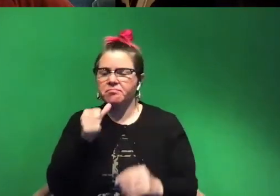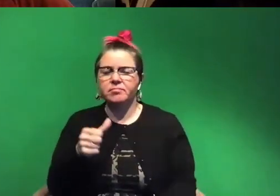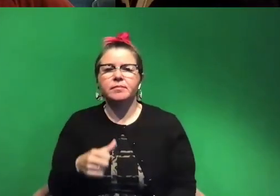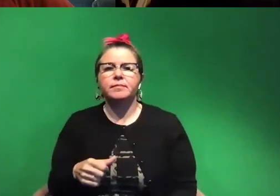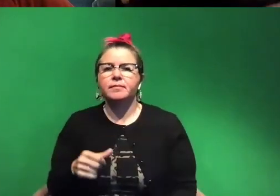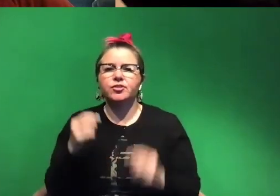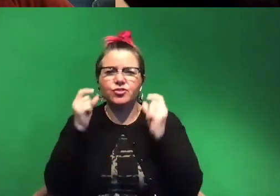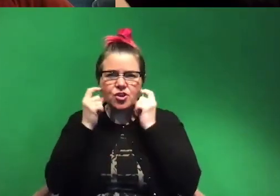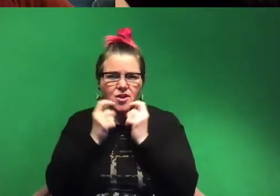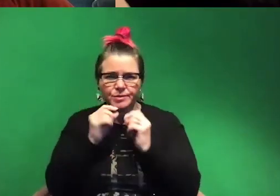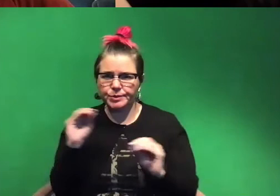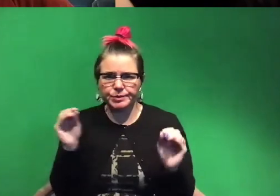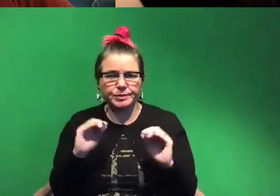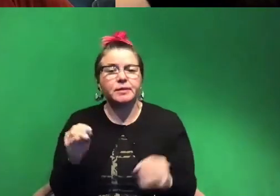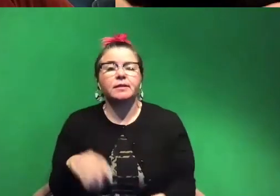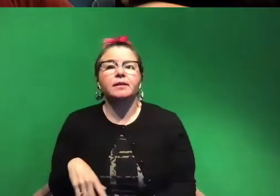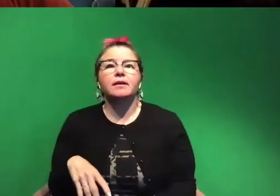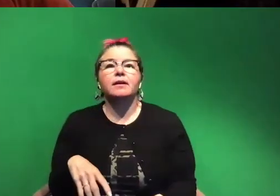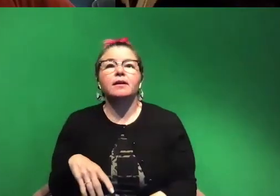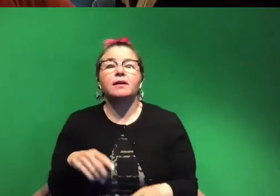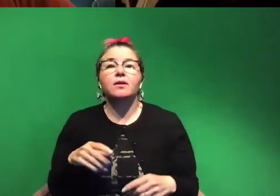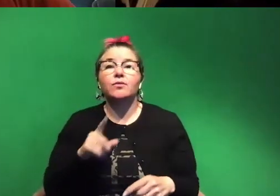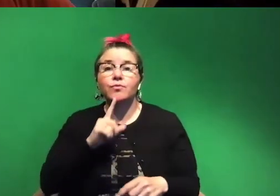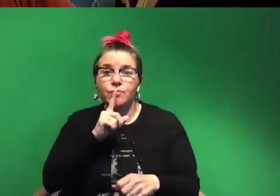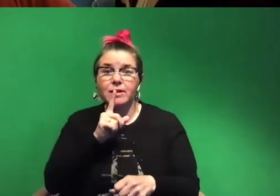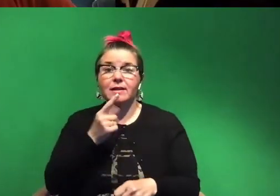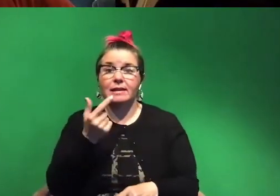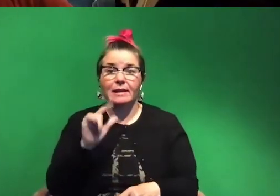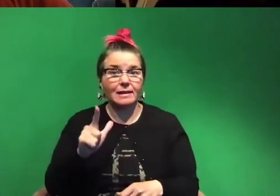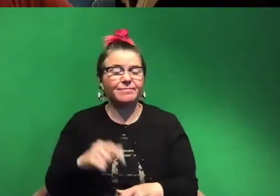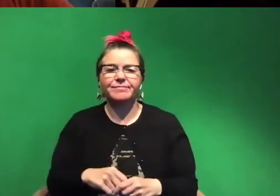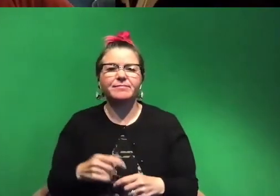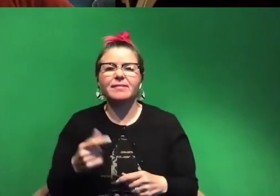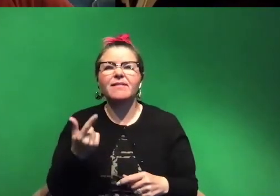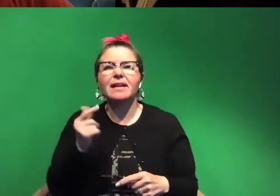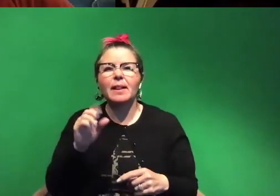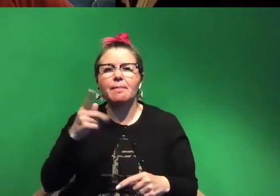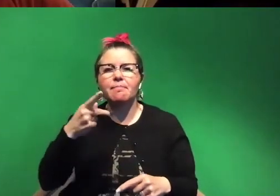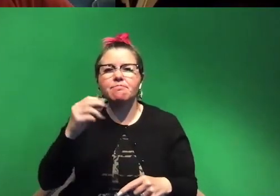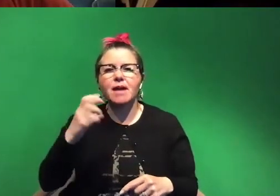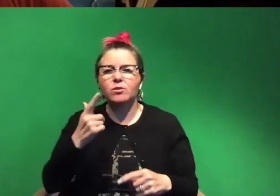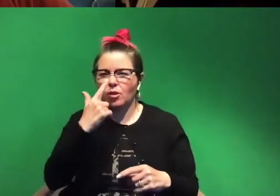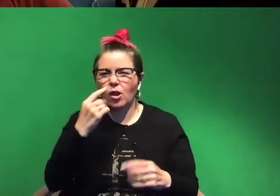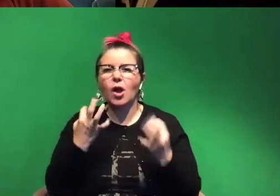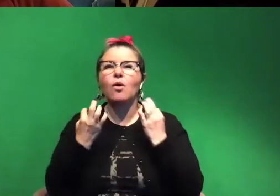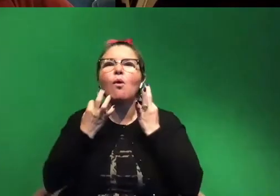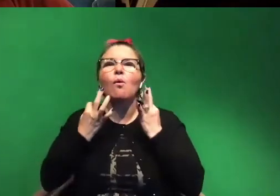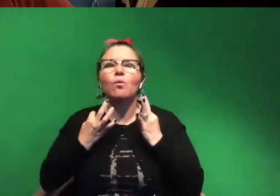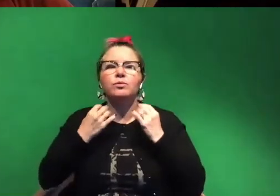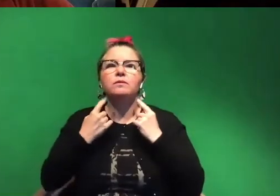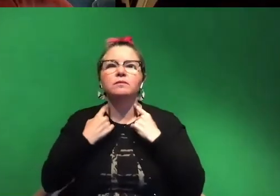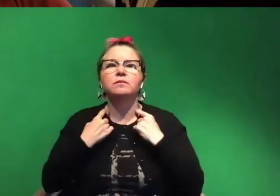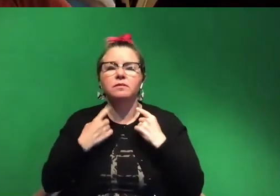jaws either, and they don't have true gills. They'll have these gill pouches, and it looks like little holes down the sides